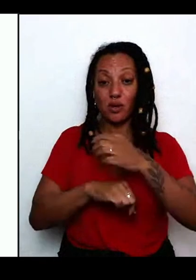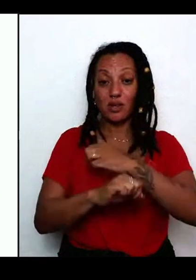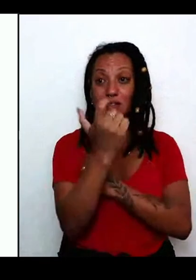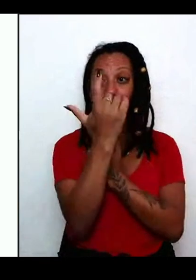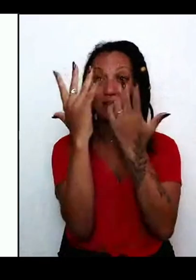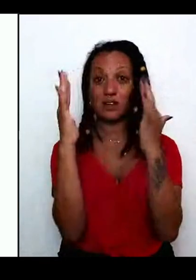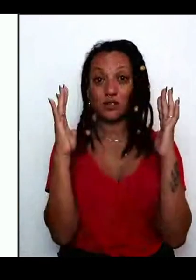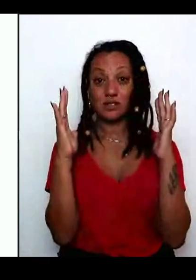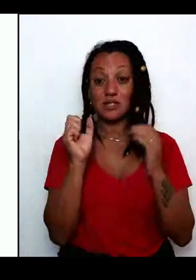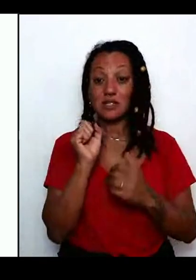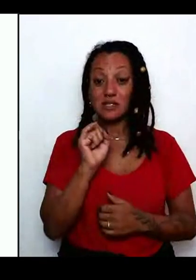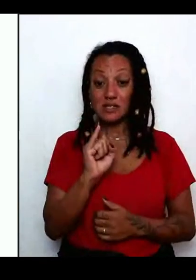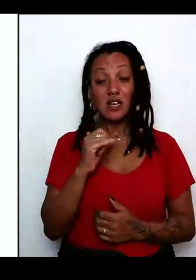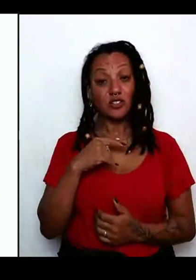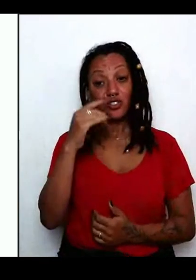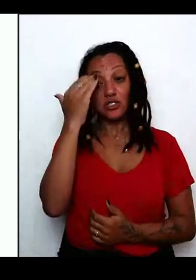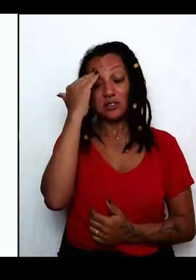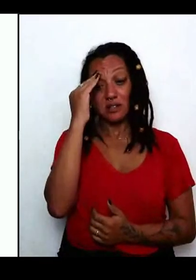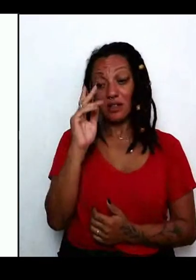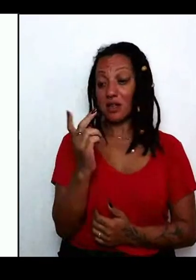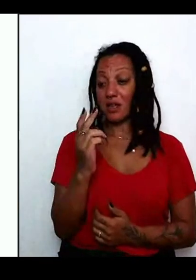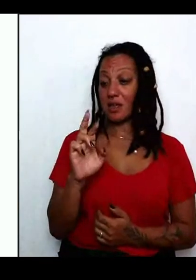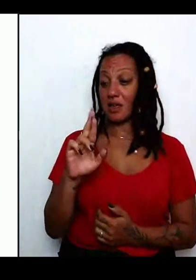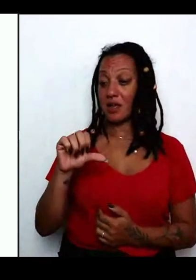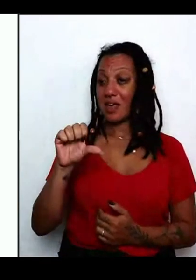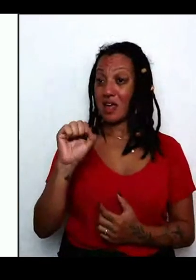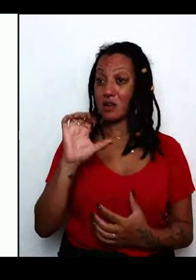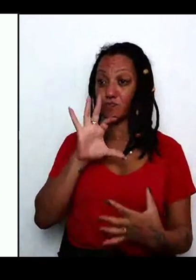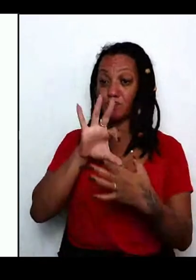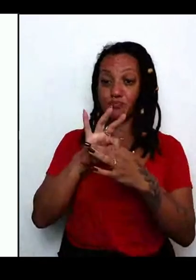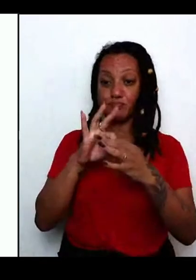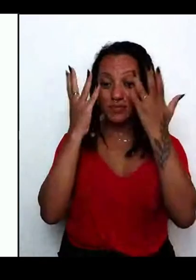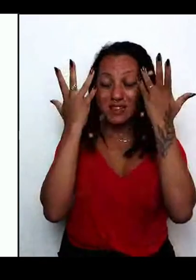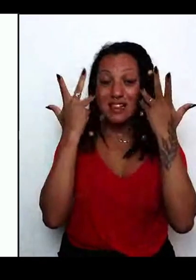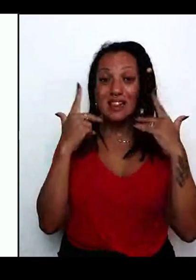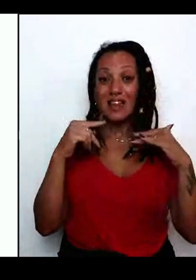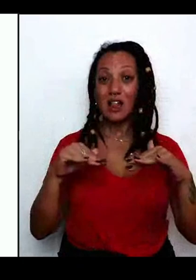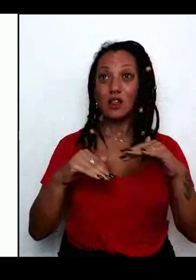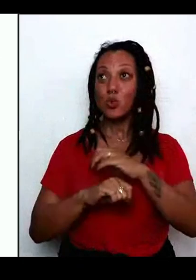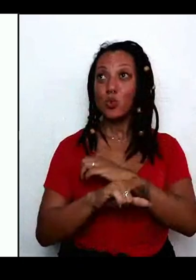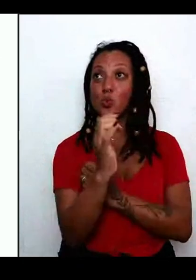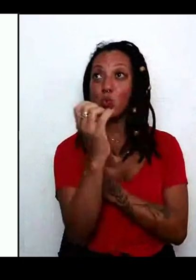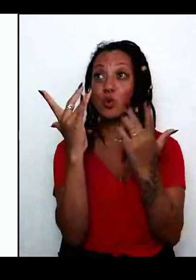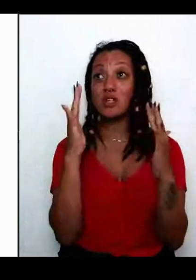caring connections with all planetary beings including the ocean